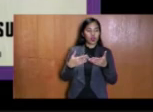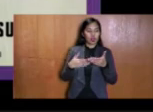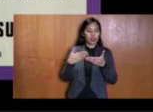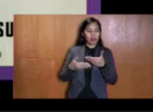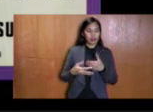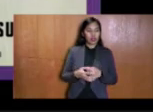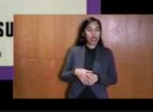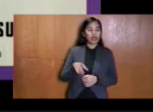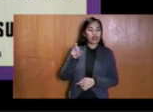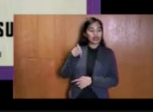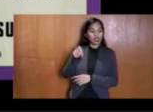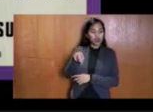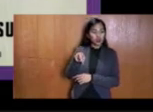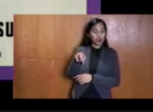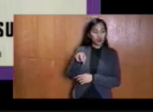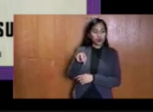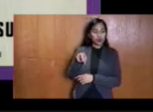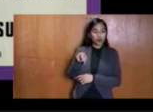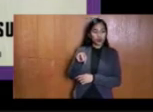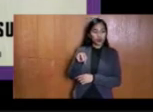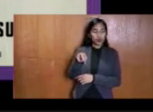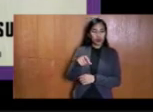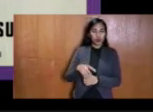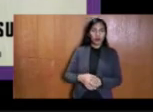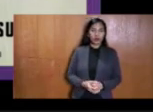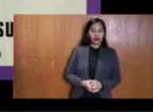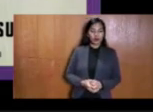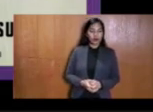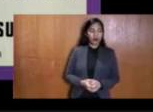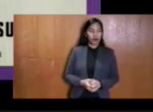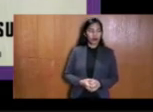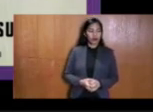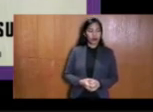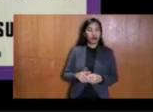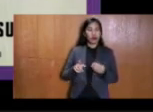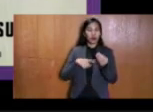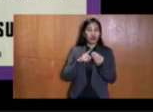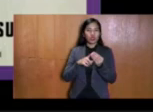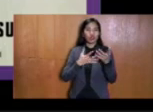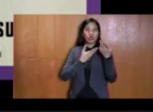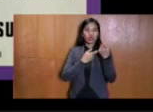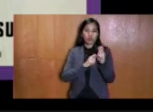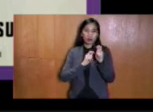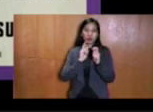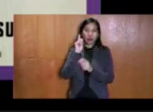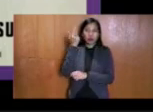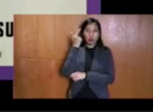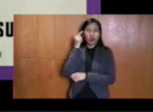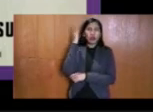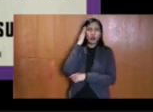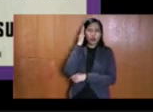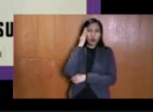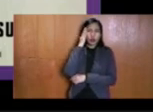we have to really get back to my point on trusting government. I know government is